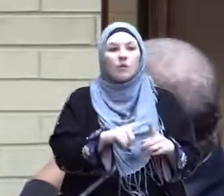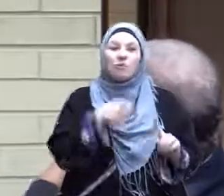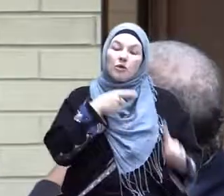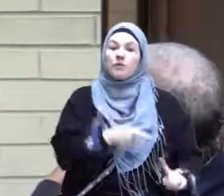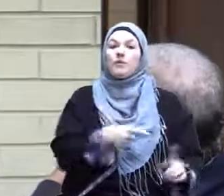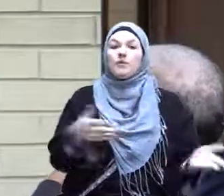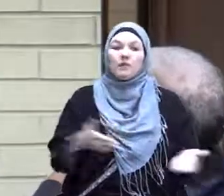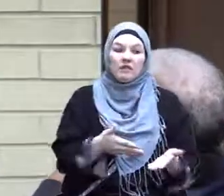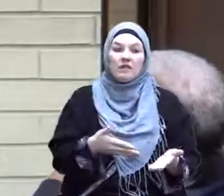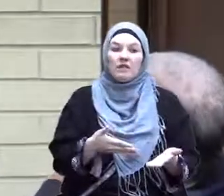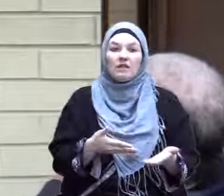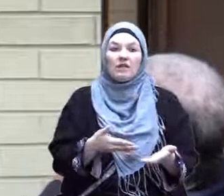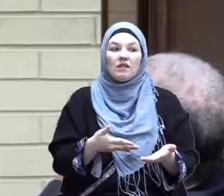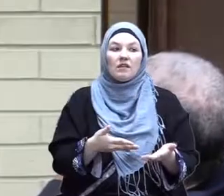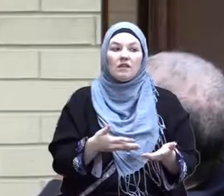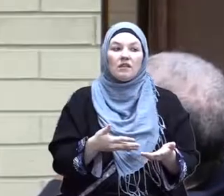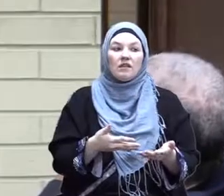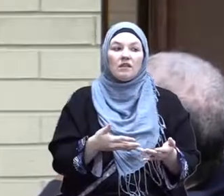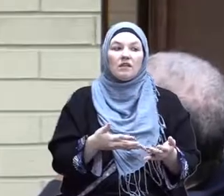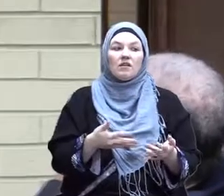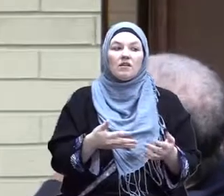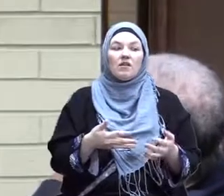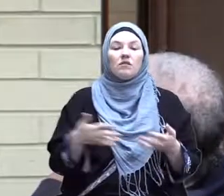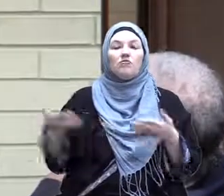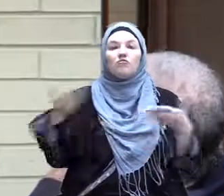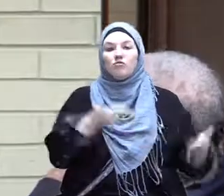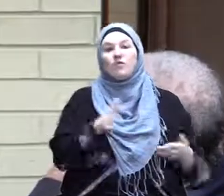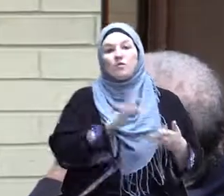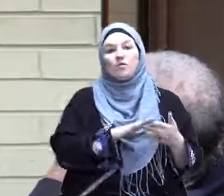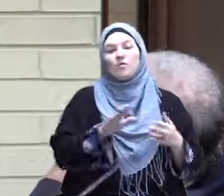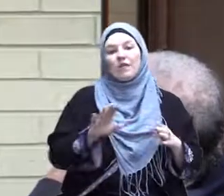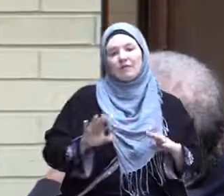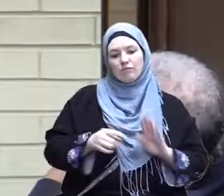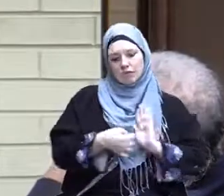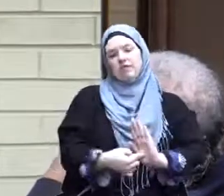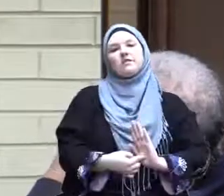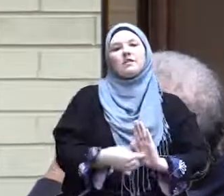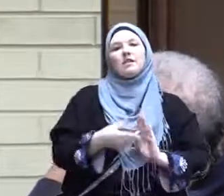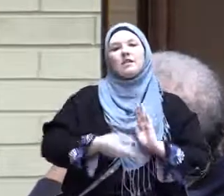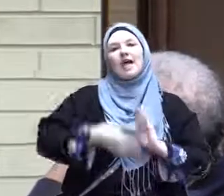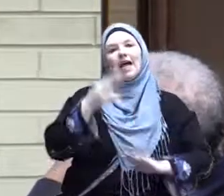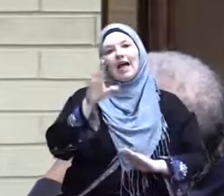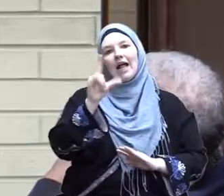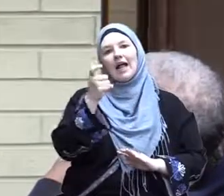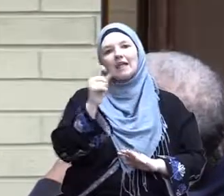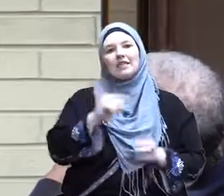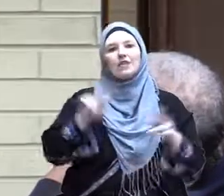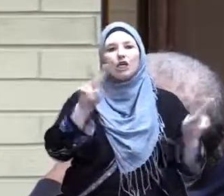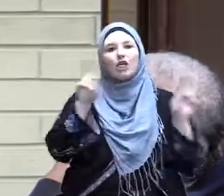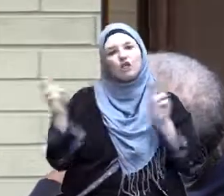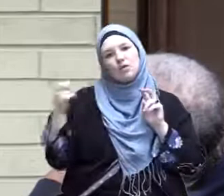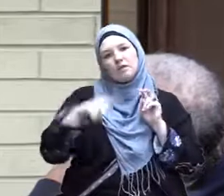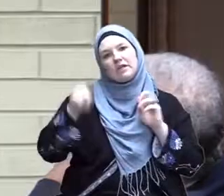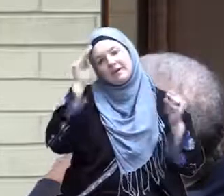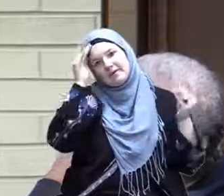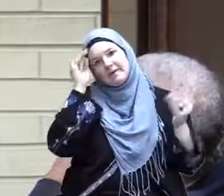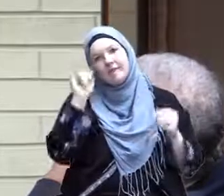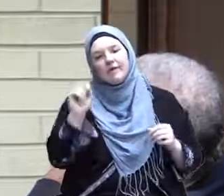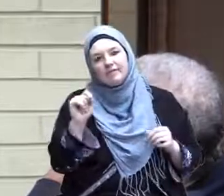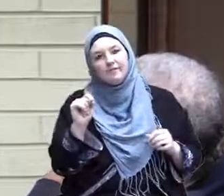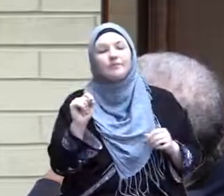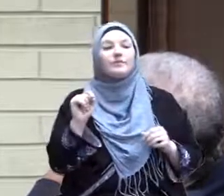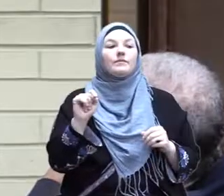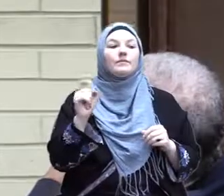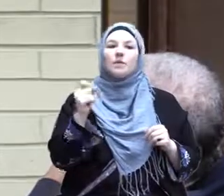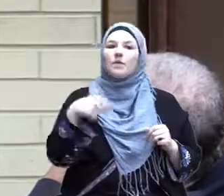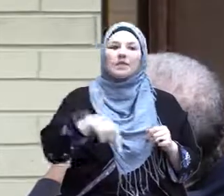series is to bring to light and to highlight the issues that we need to be thinking about. So